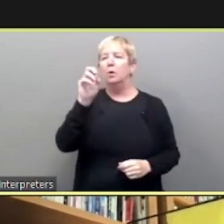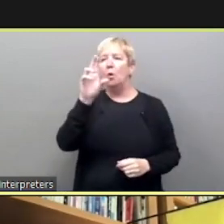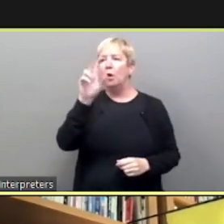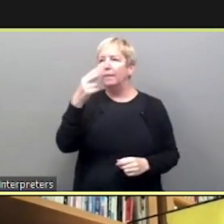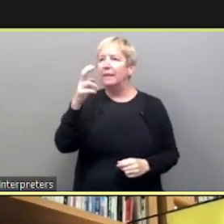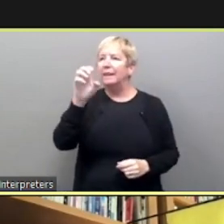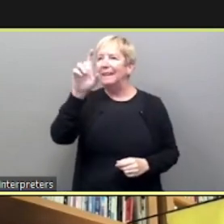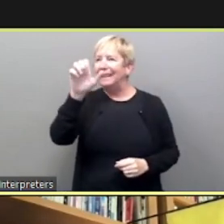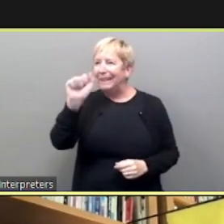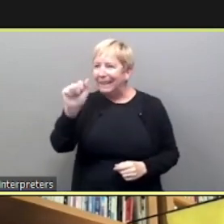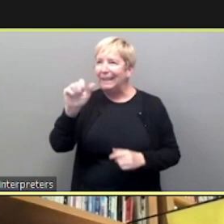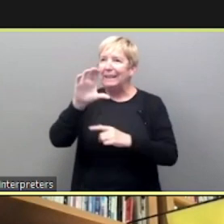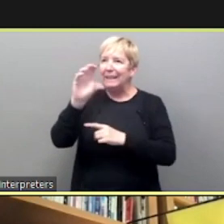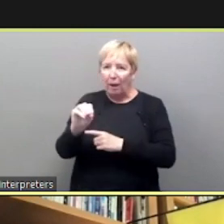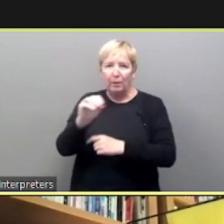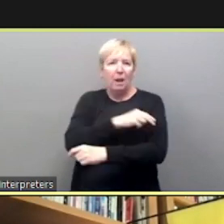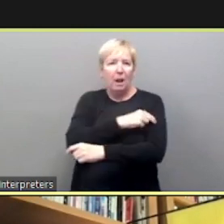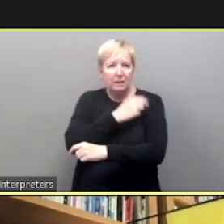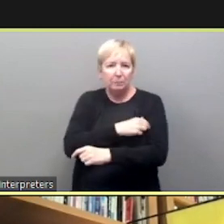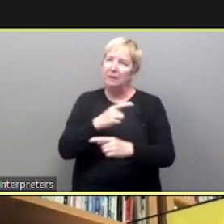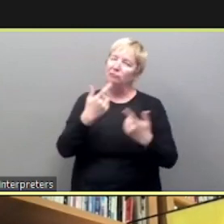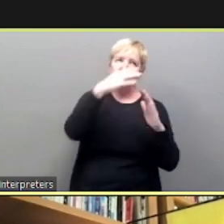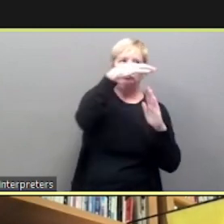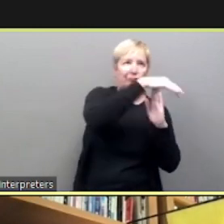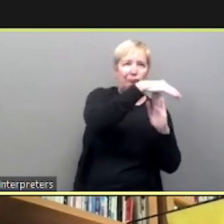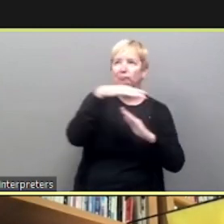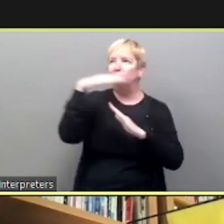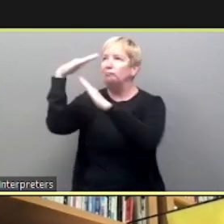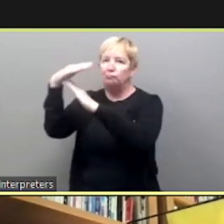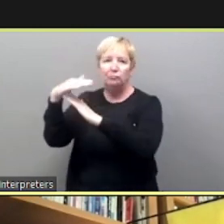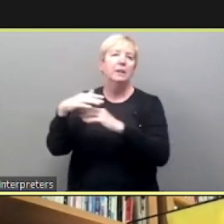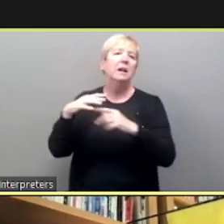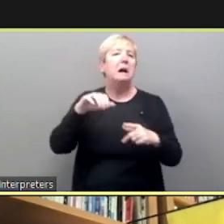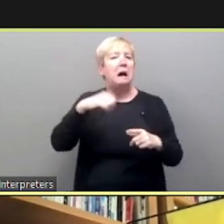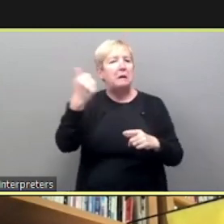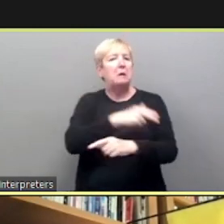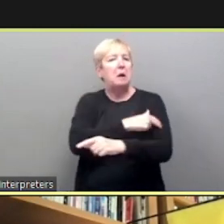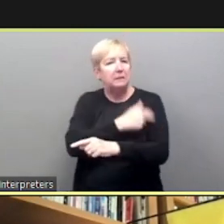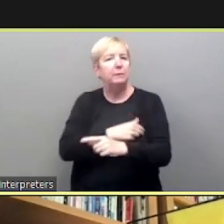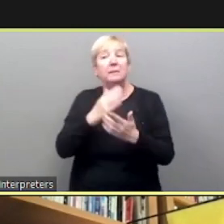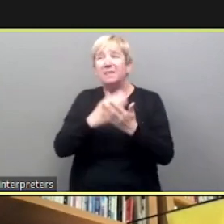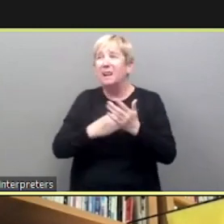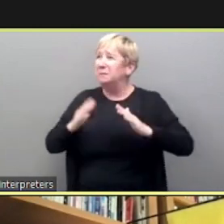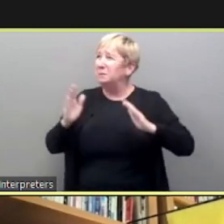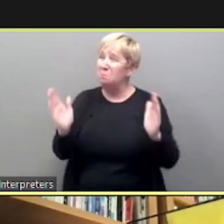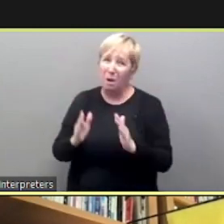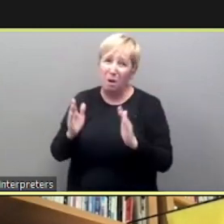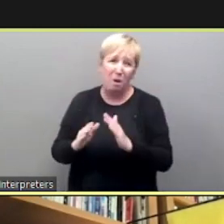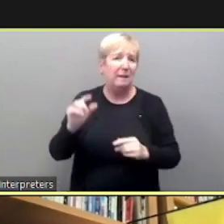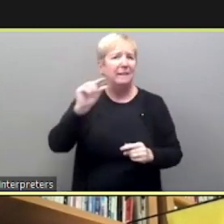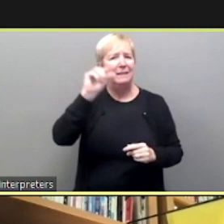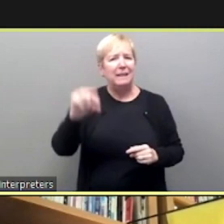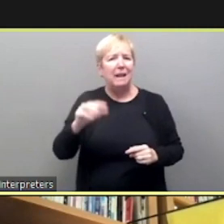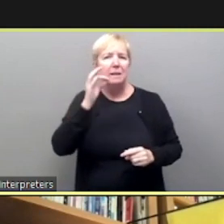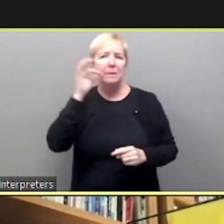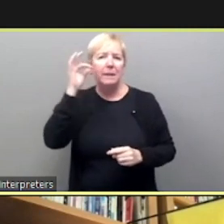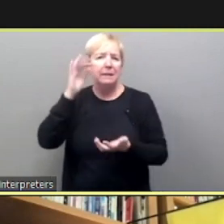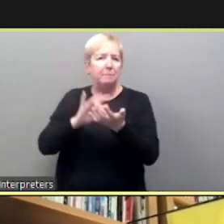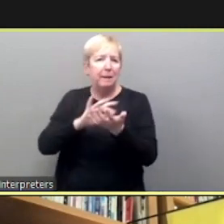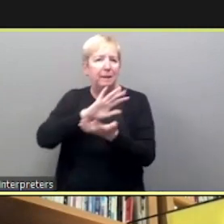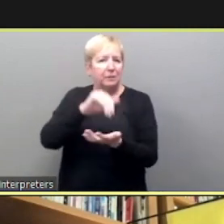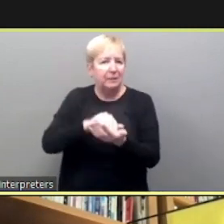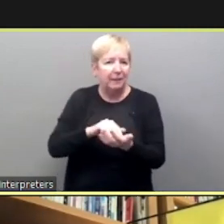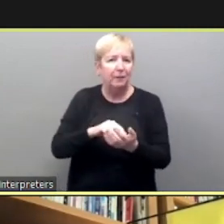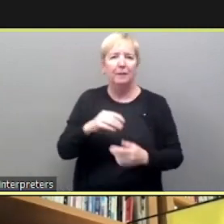other facilities that are stepping up. And some of these are pretty small hospitals, Gallup Indian Medical Center,